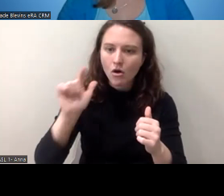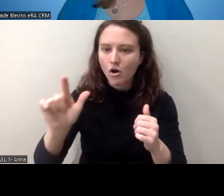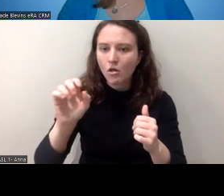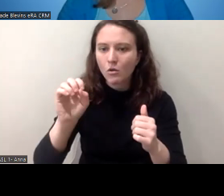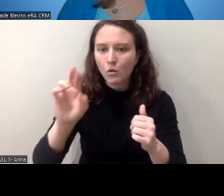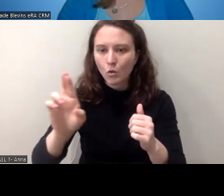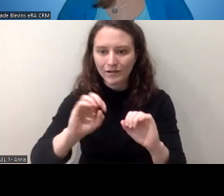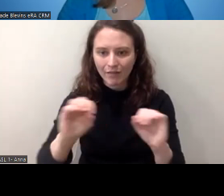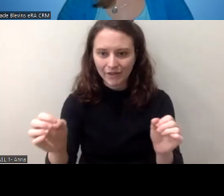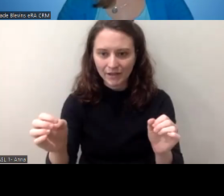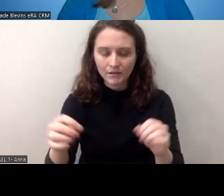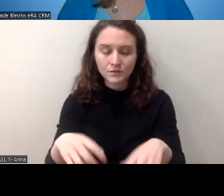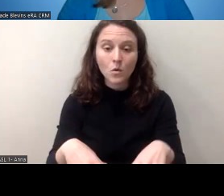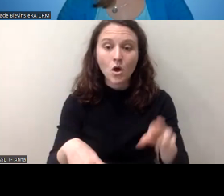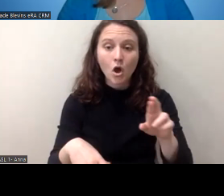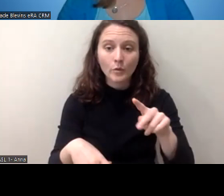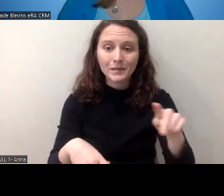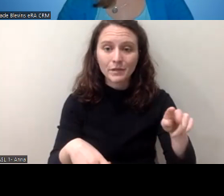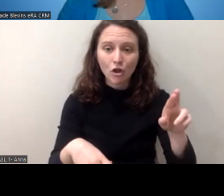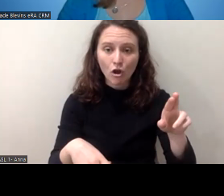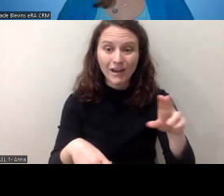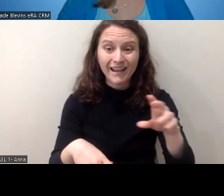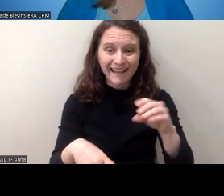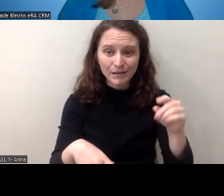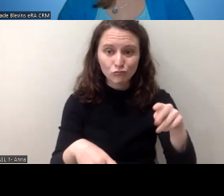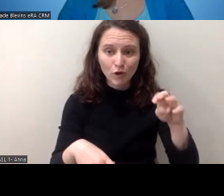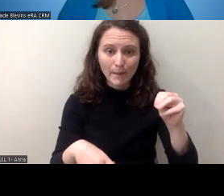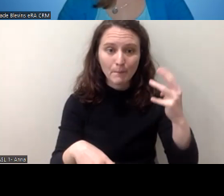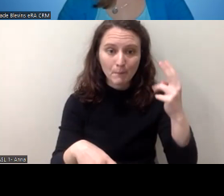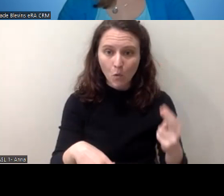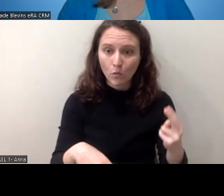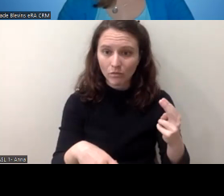the PRAM, or they can't submit either of them.